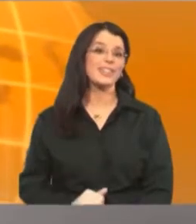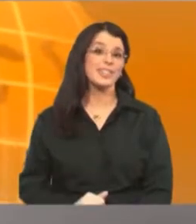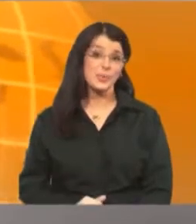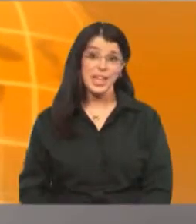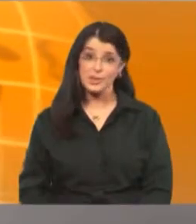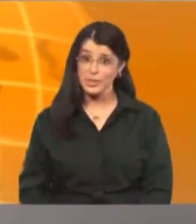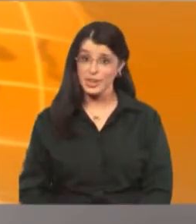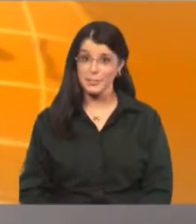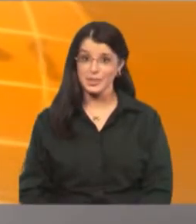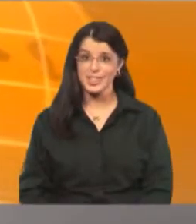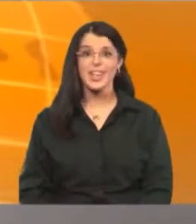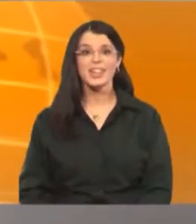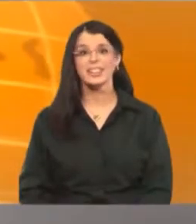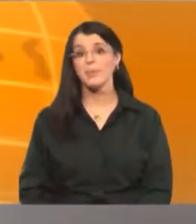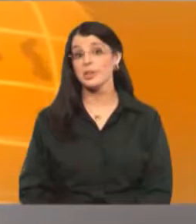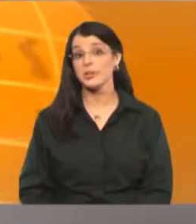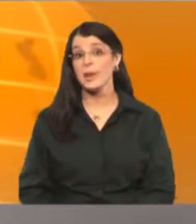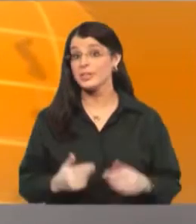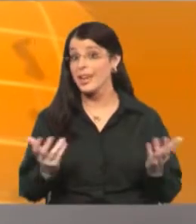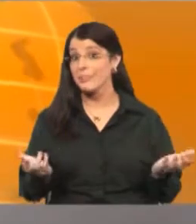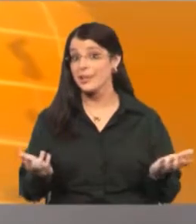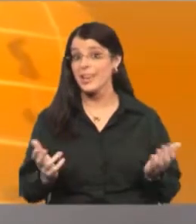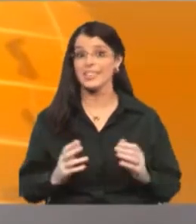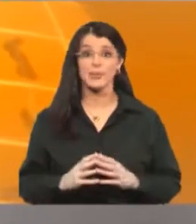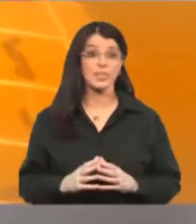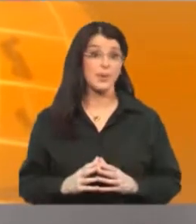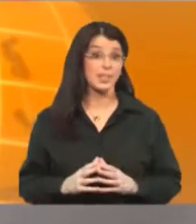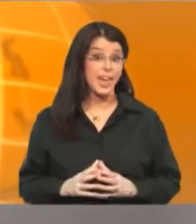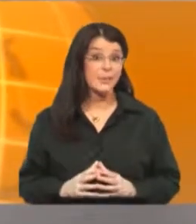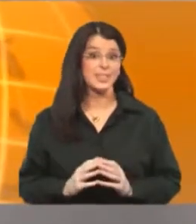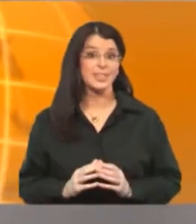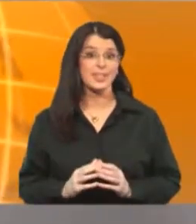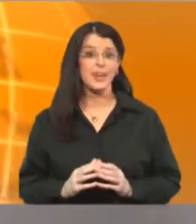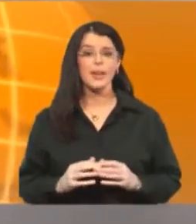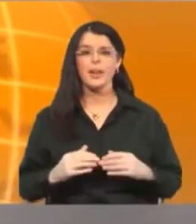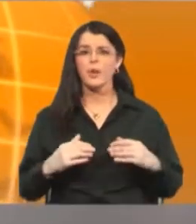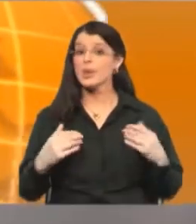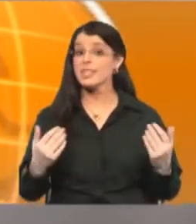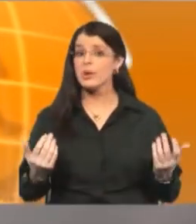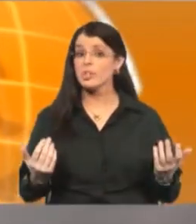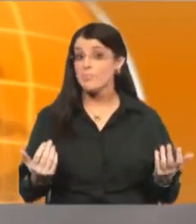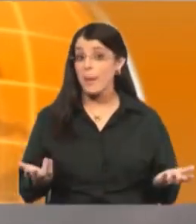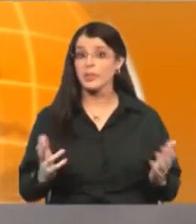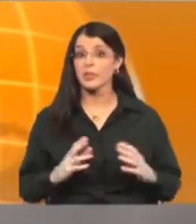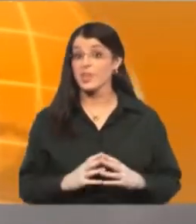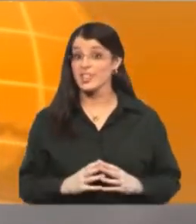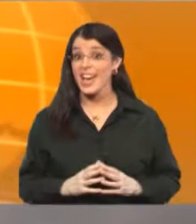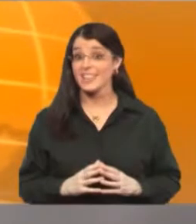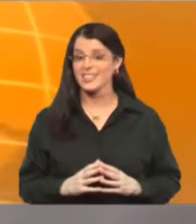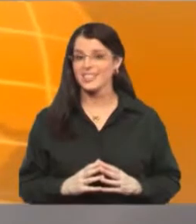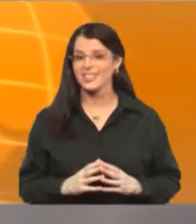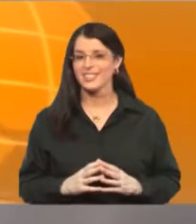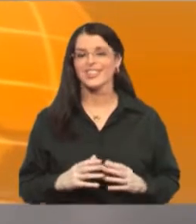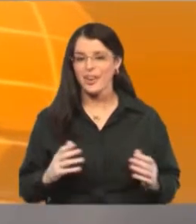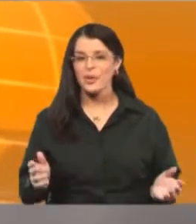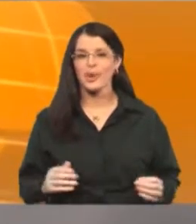Okay, since we now know the numbers, it's time to learn about time and how to say what time it is. What's the most popular question